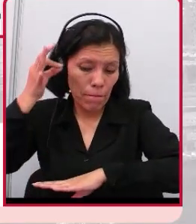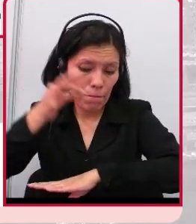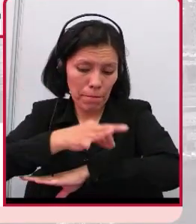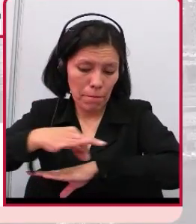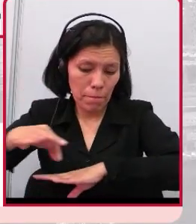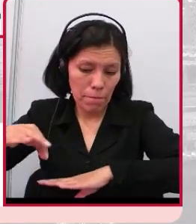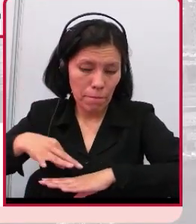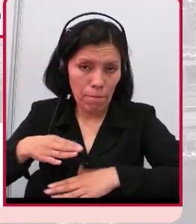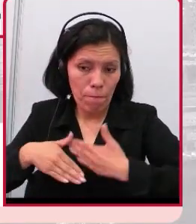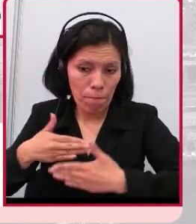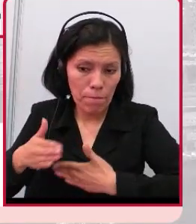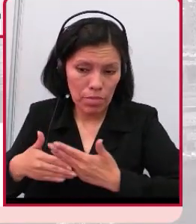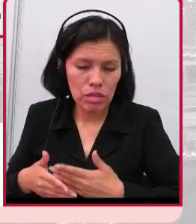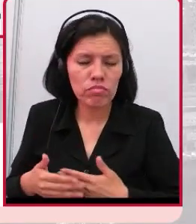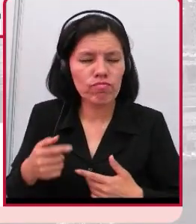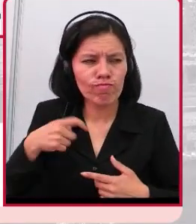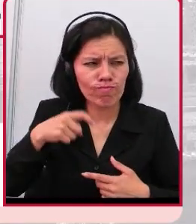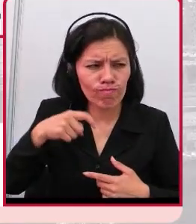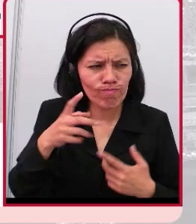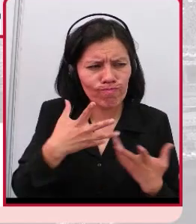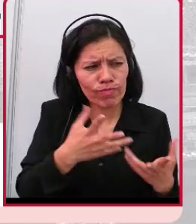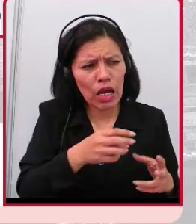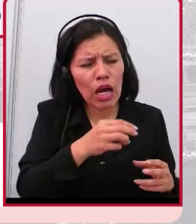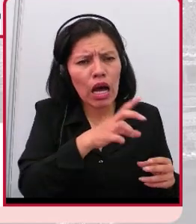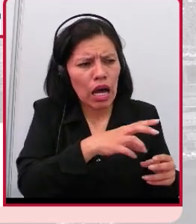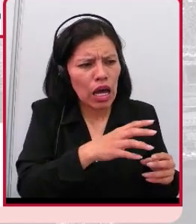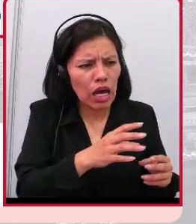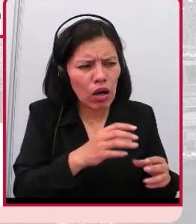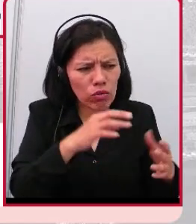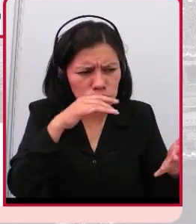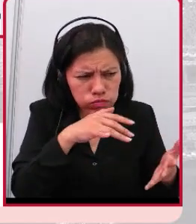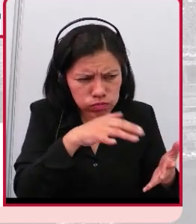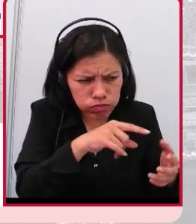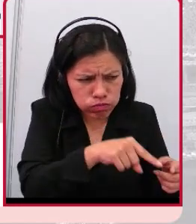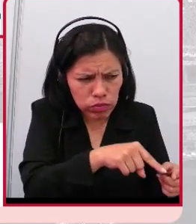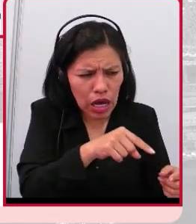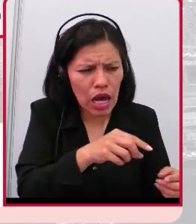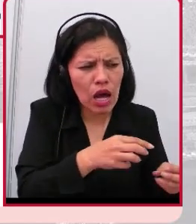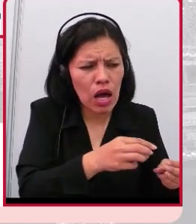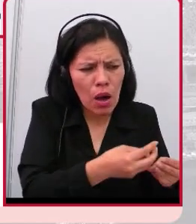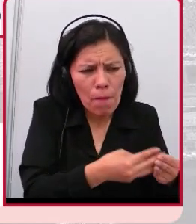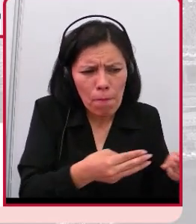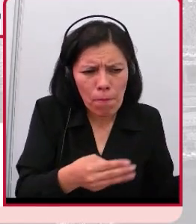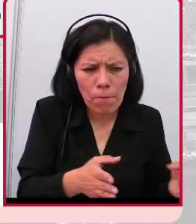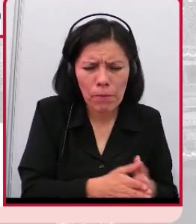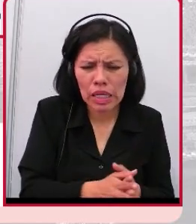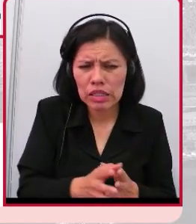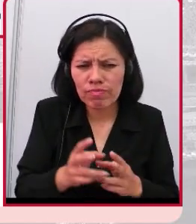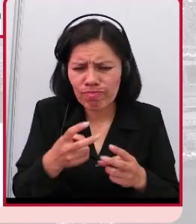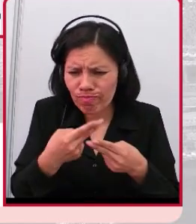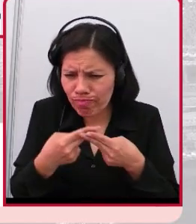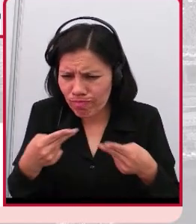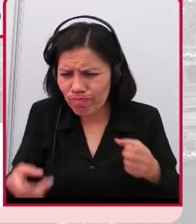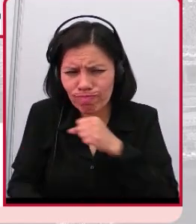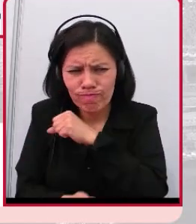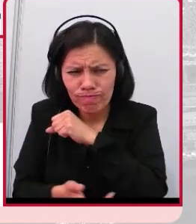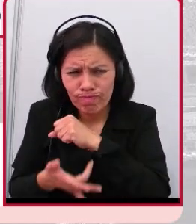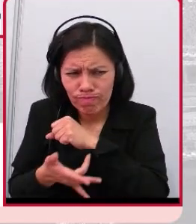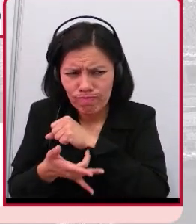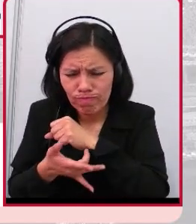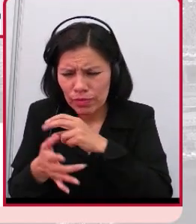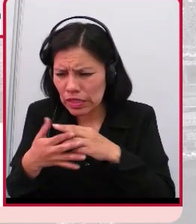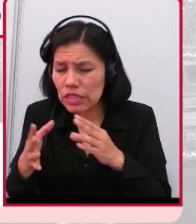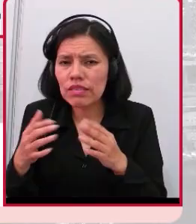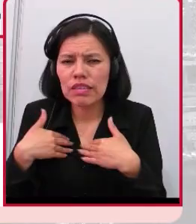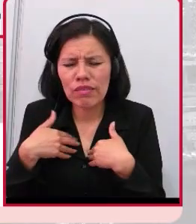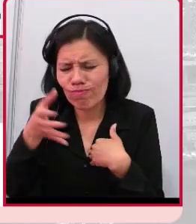a clear idea, not only the metallurgical point of view, but also some analytical tools, and